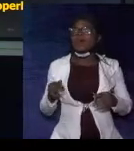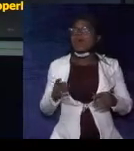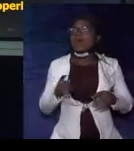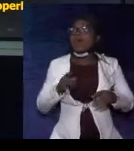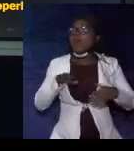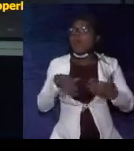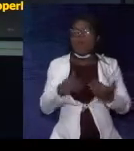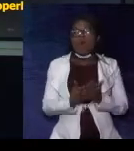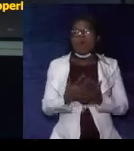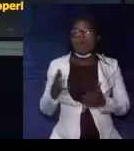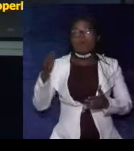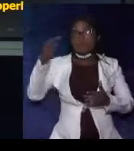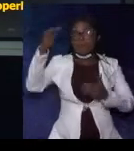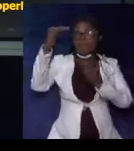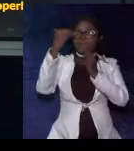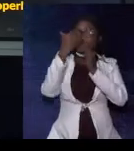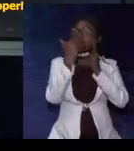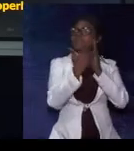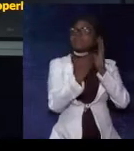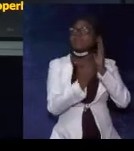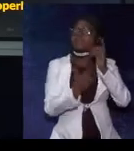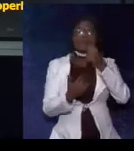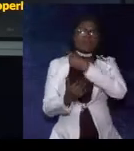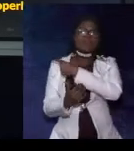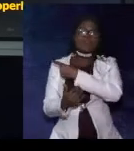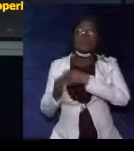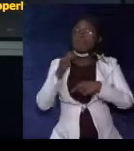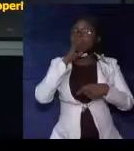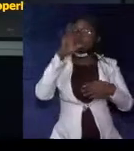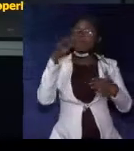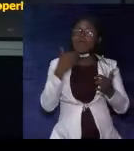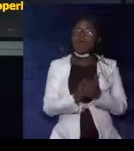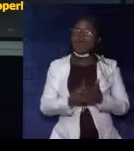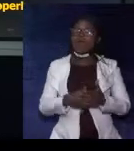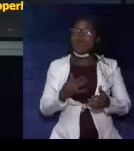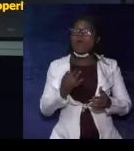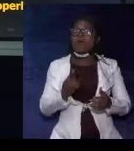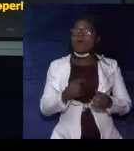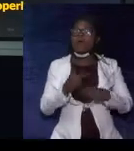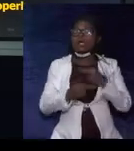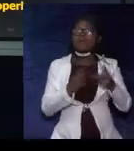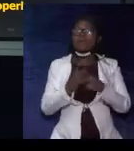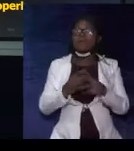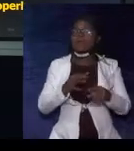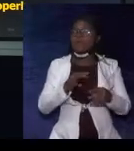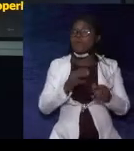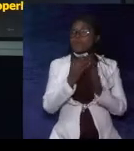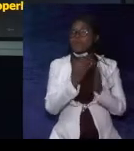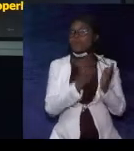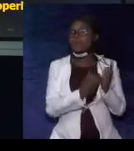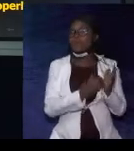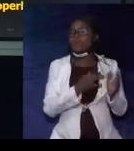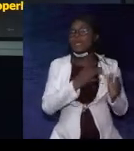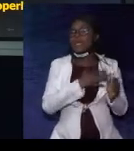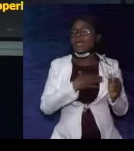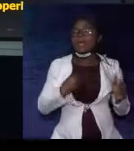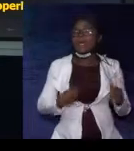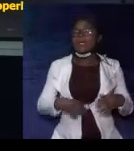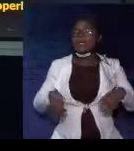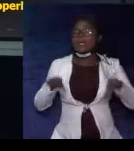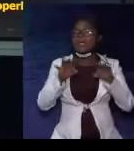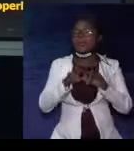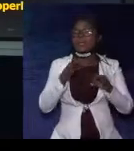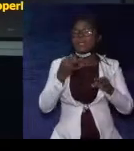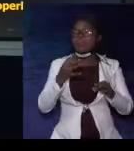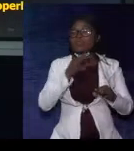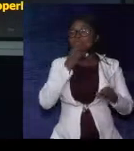record, sales record, farm expenditure record. And lastly, we talked about the importance of farm records. It helps the